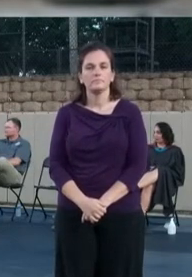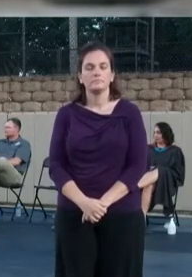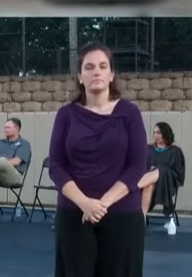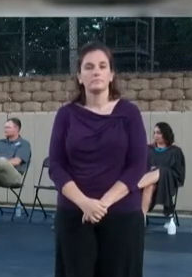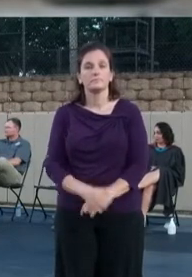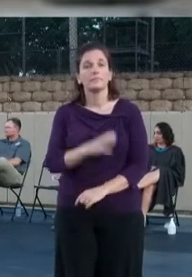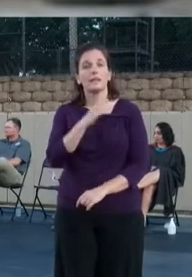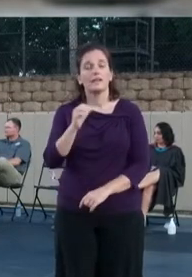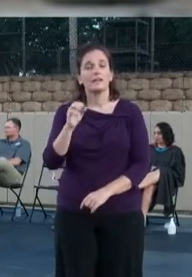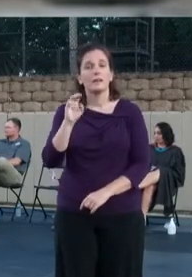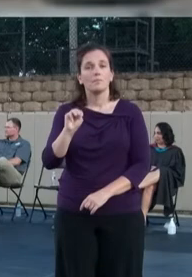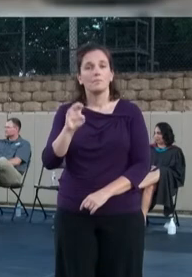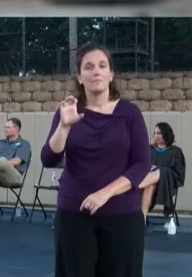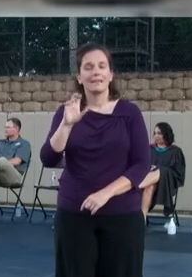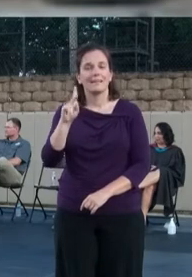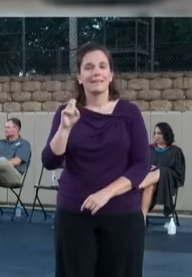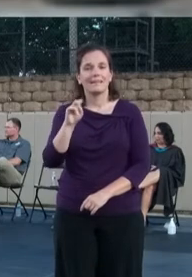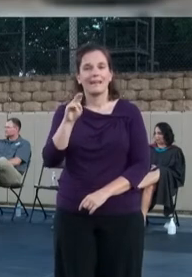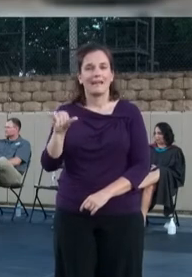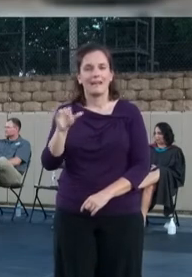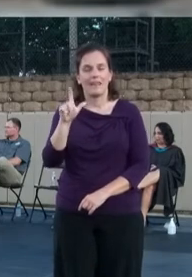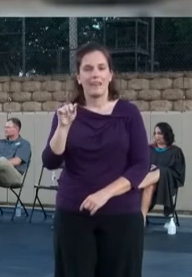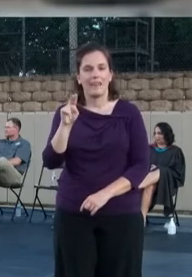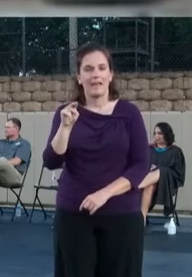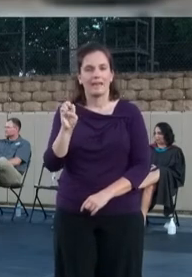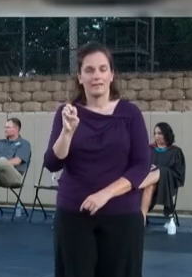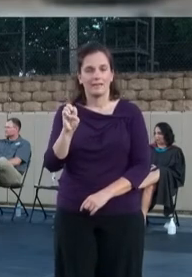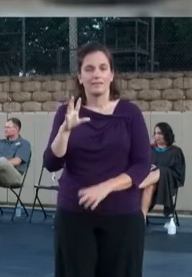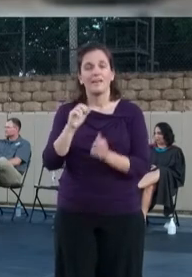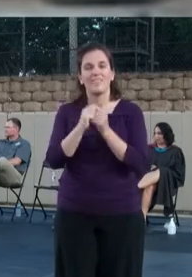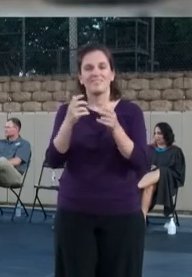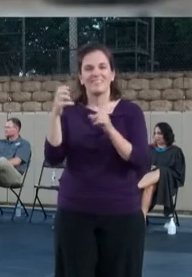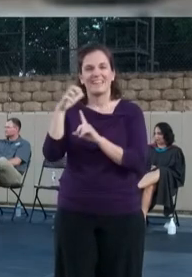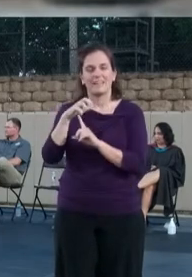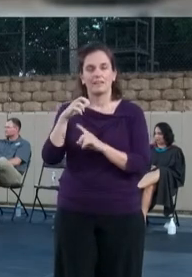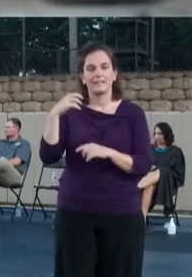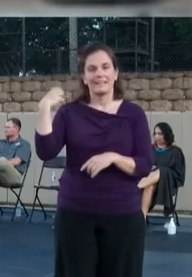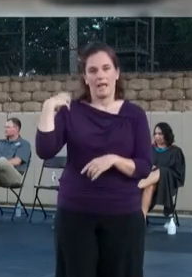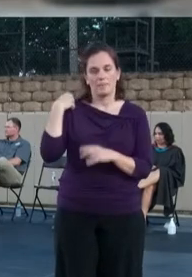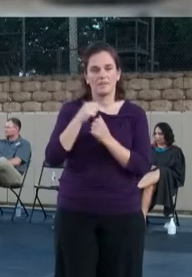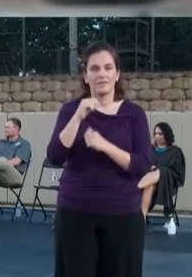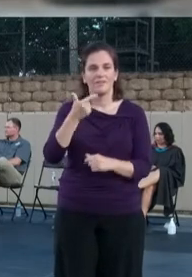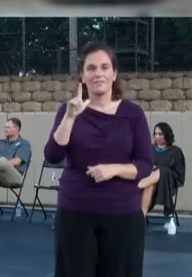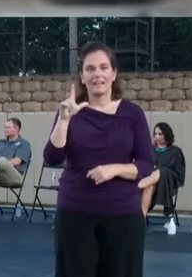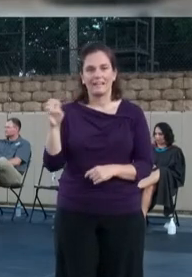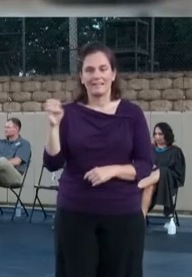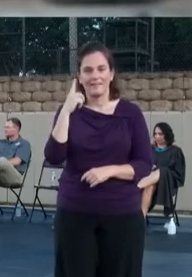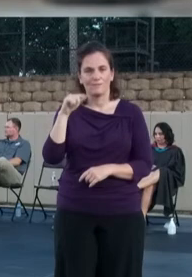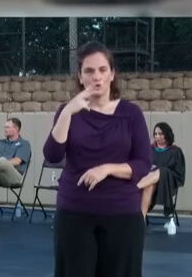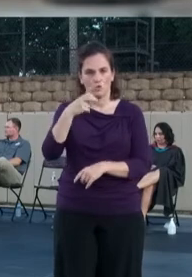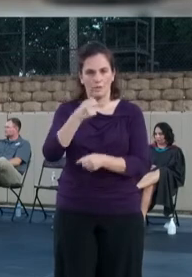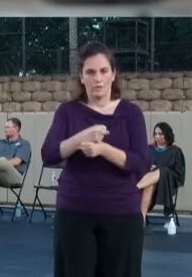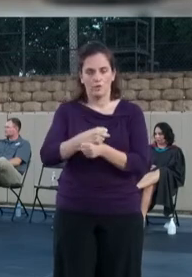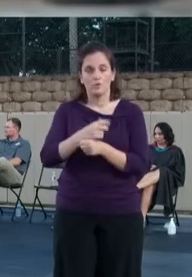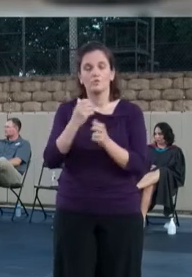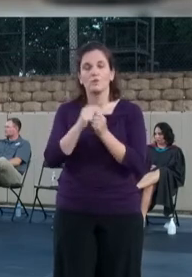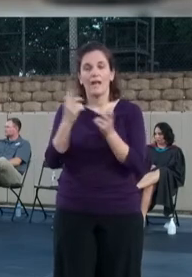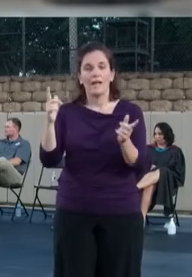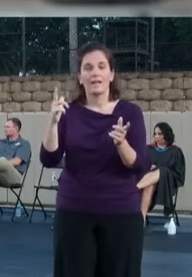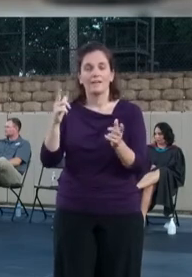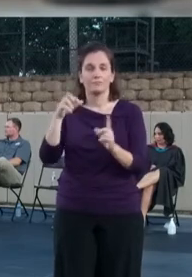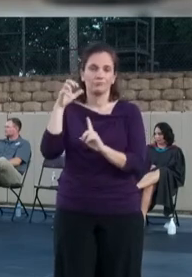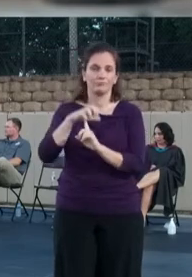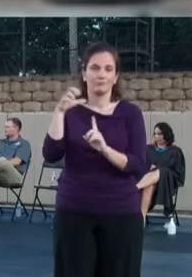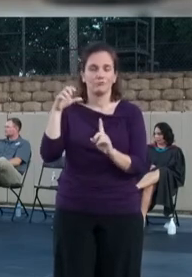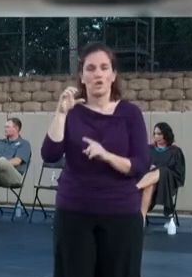And McKenna Lang, the captain of Glee for 2 years and the recipient of the Outstanding Soloist Award